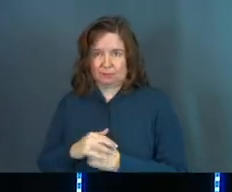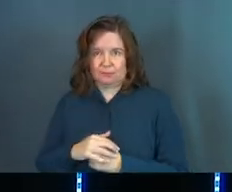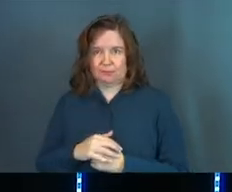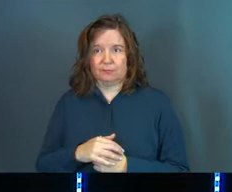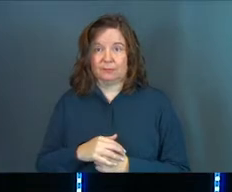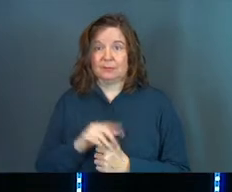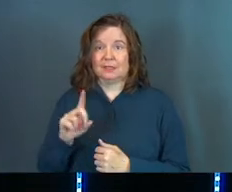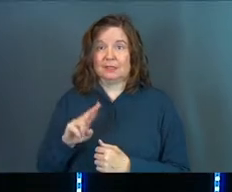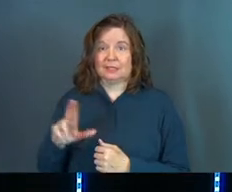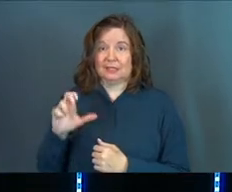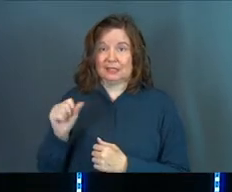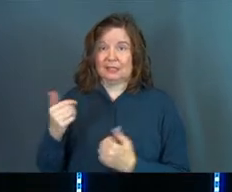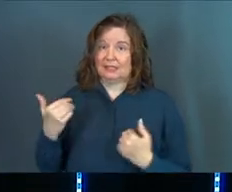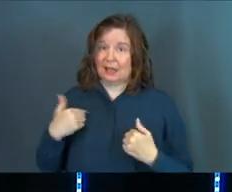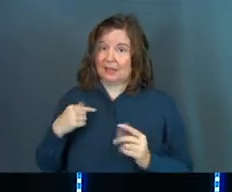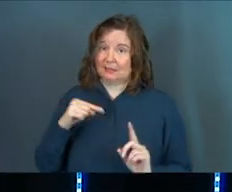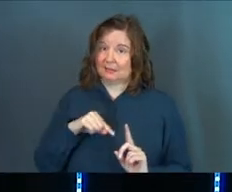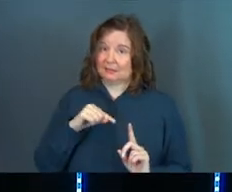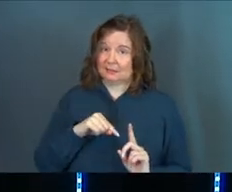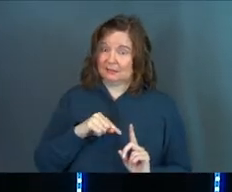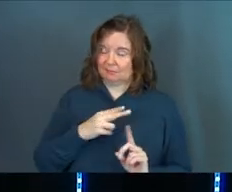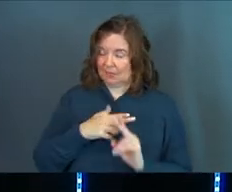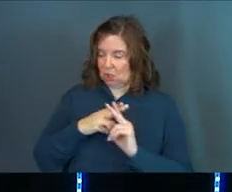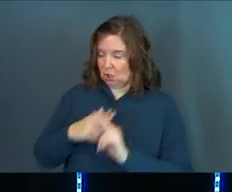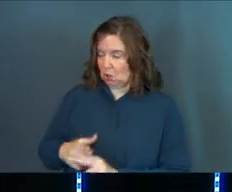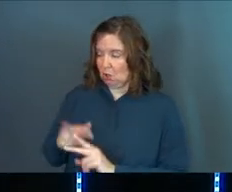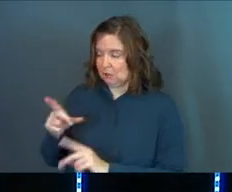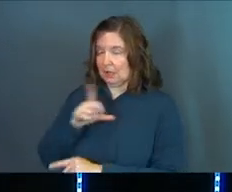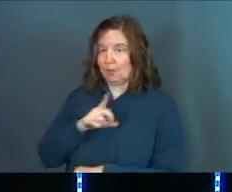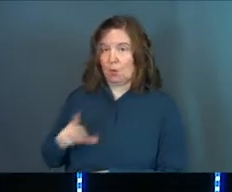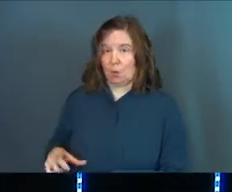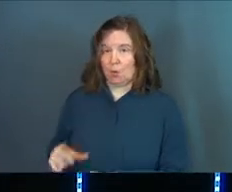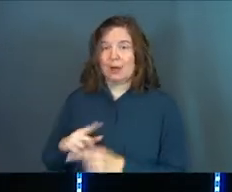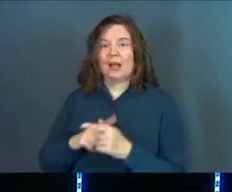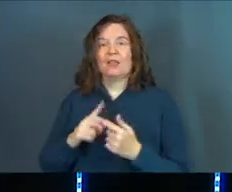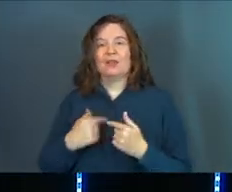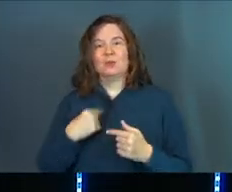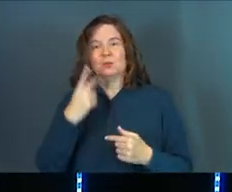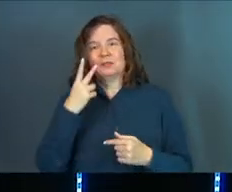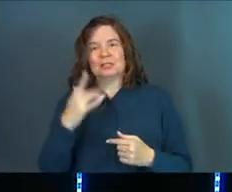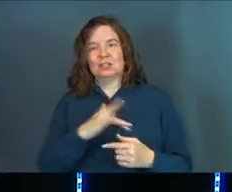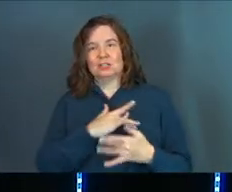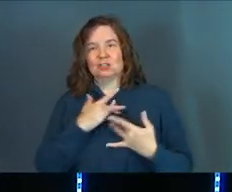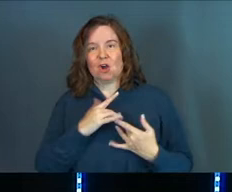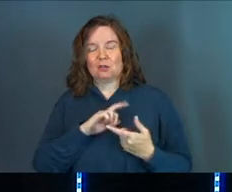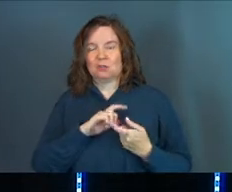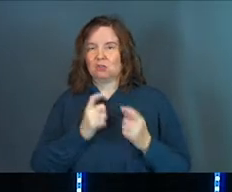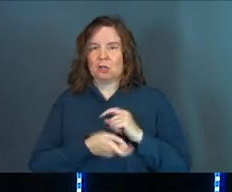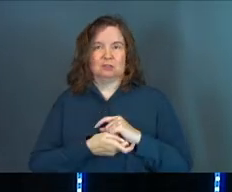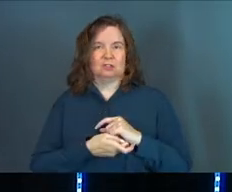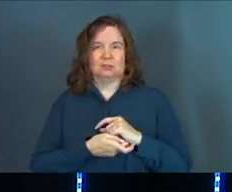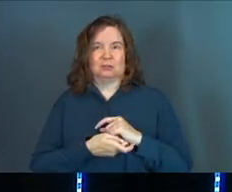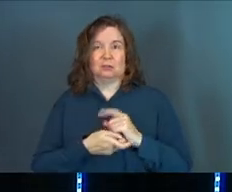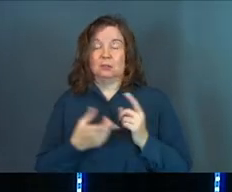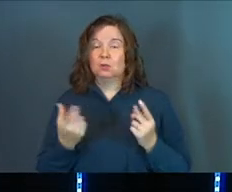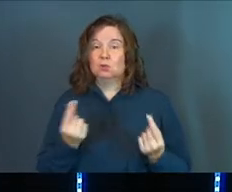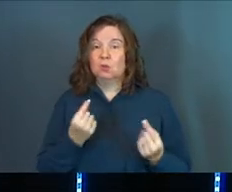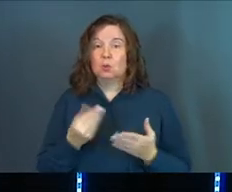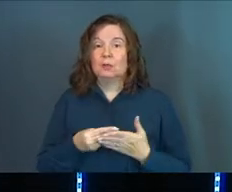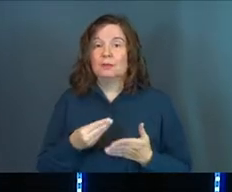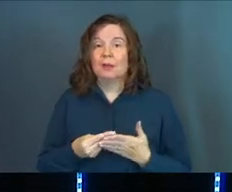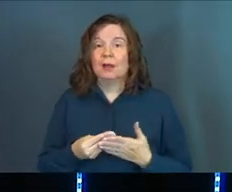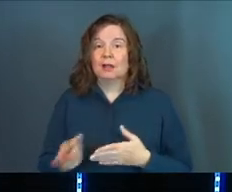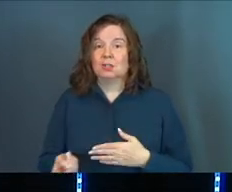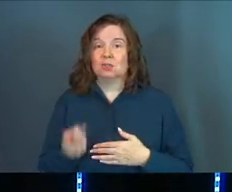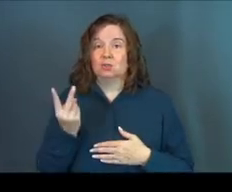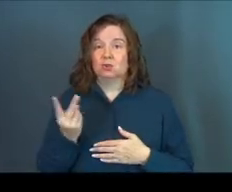And Zacchaeus has it. He calls him Lord, and then you're about to see his heart change. What does he do with his money? He